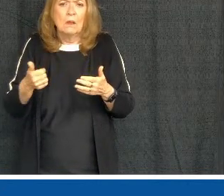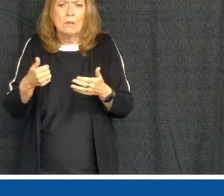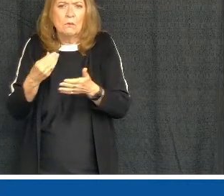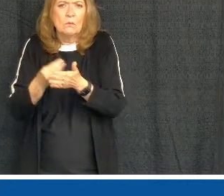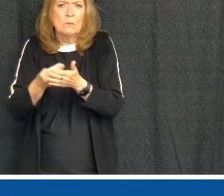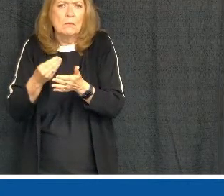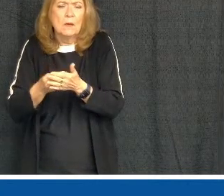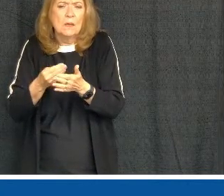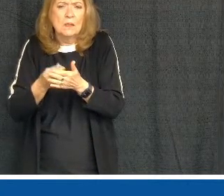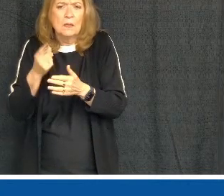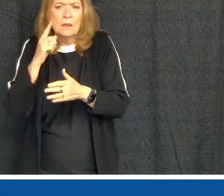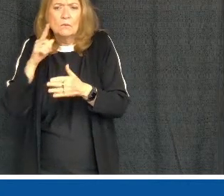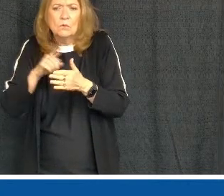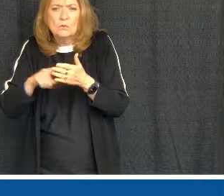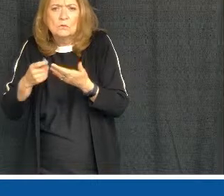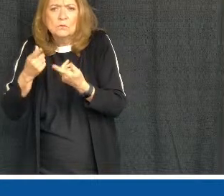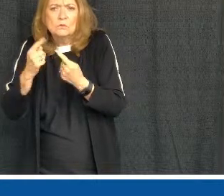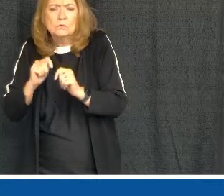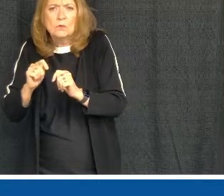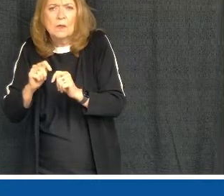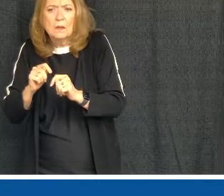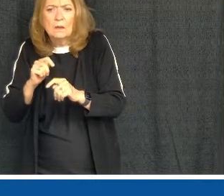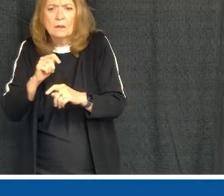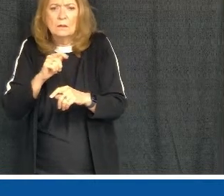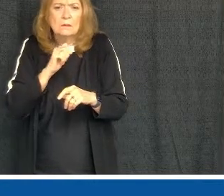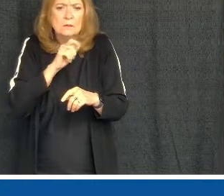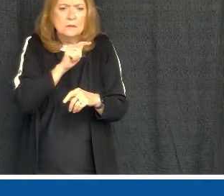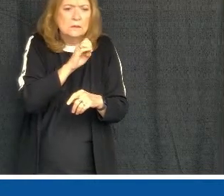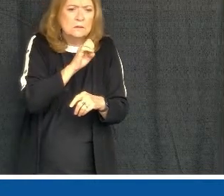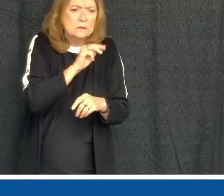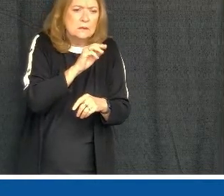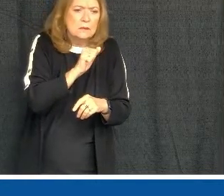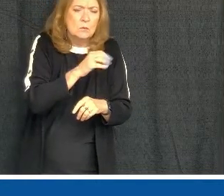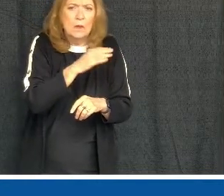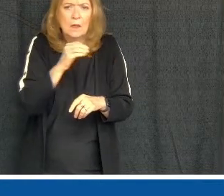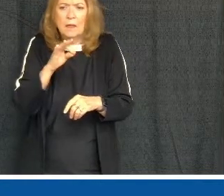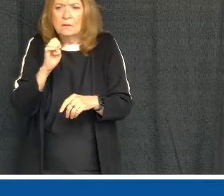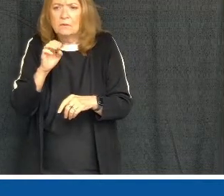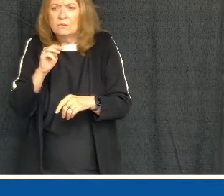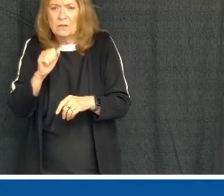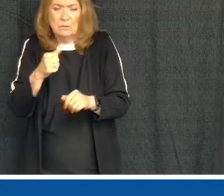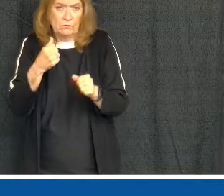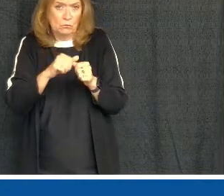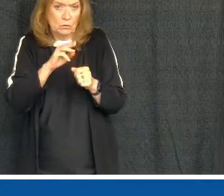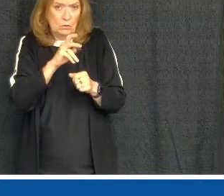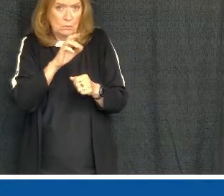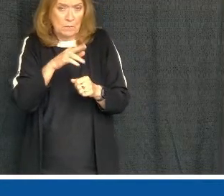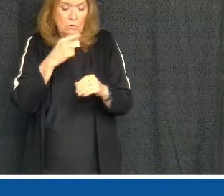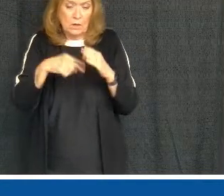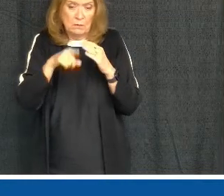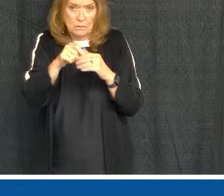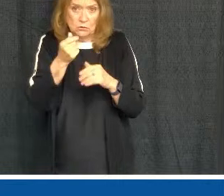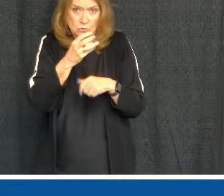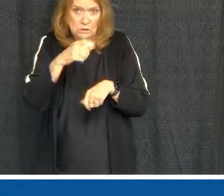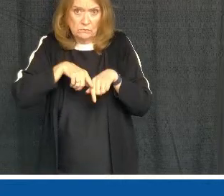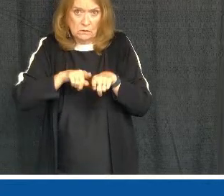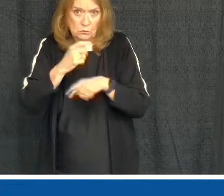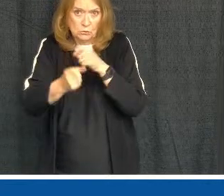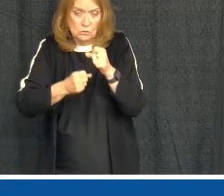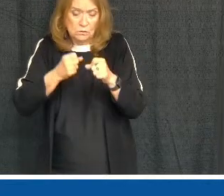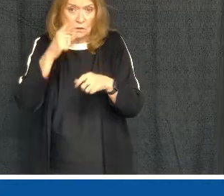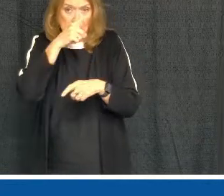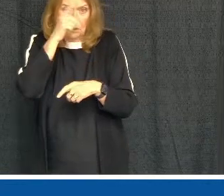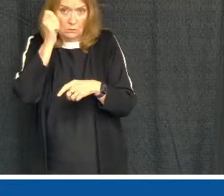looked into besides FEMA and TEMA? Which, Mr. Mayor, if you recall, I emailed you several times over the summer inquiring into